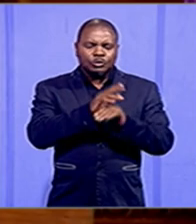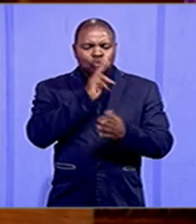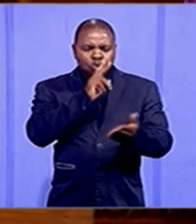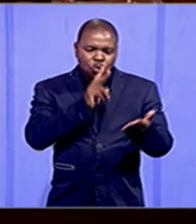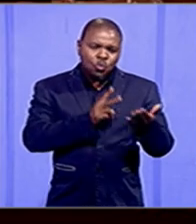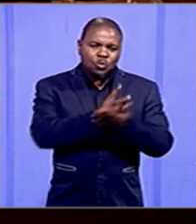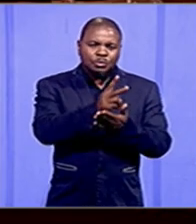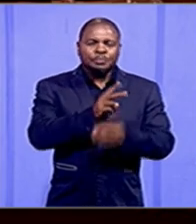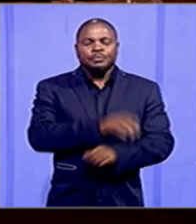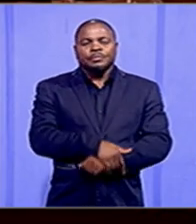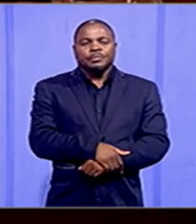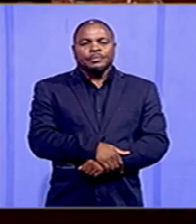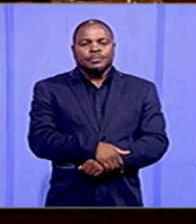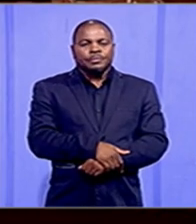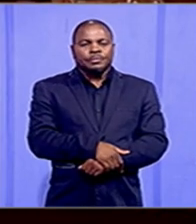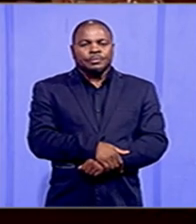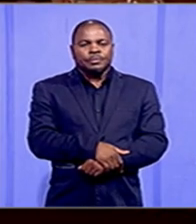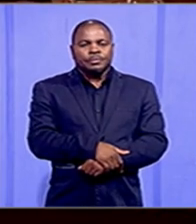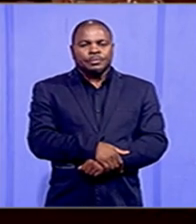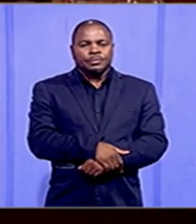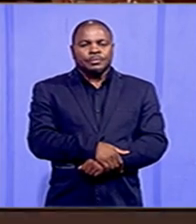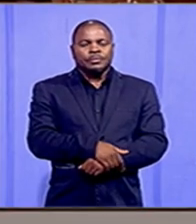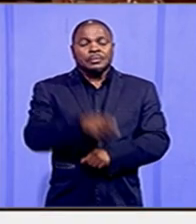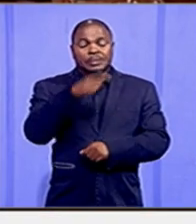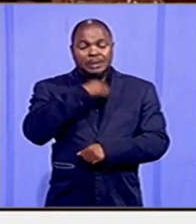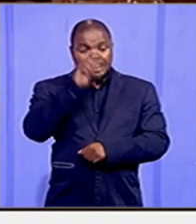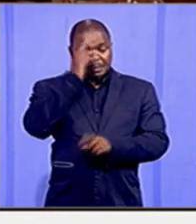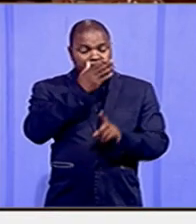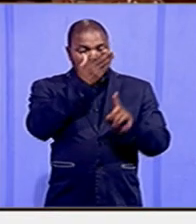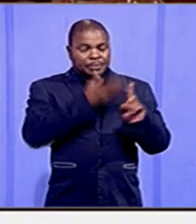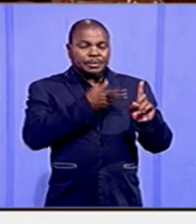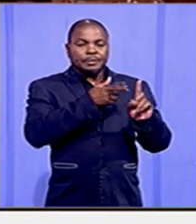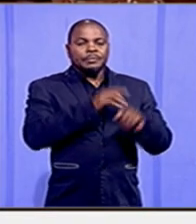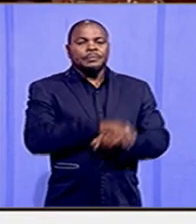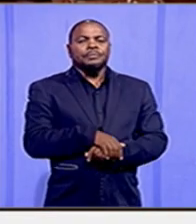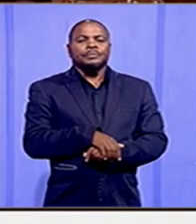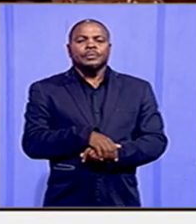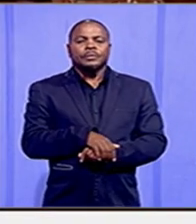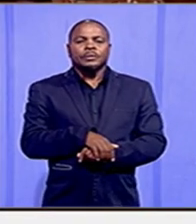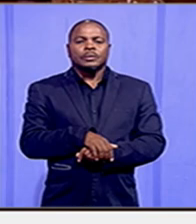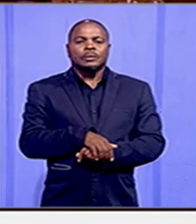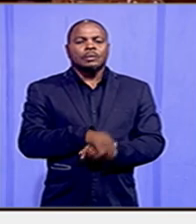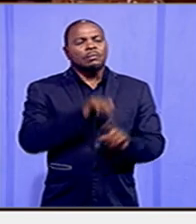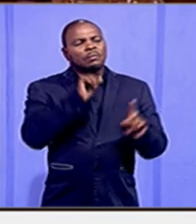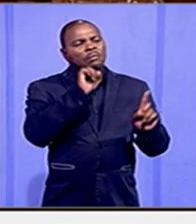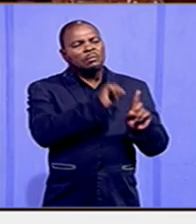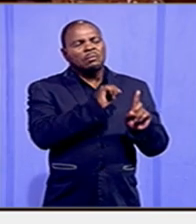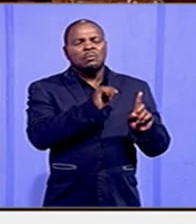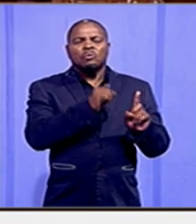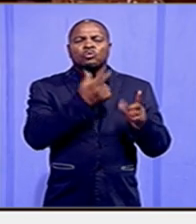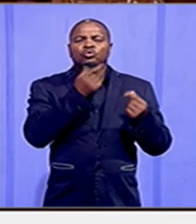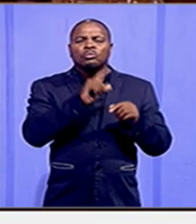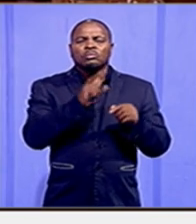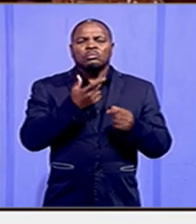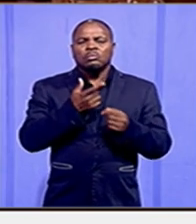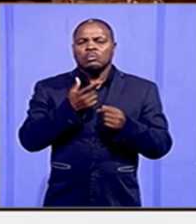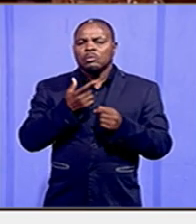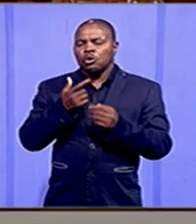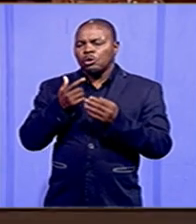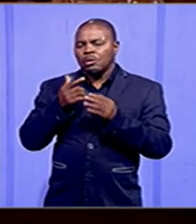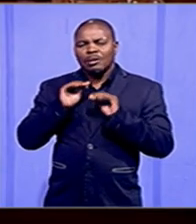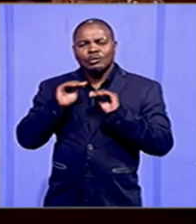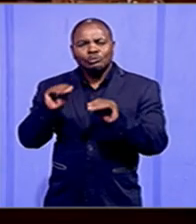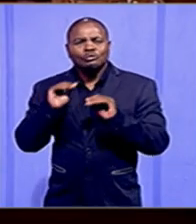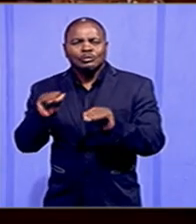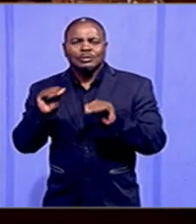I remember honourable Mahwe for his contribution to education, but I always will remember his